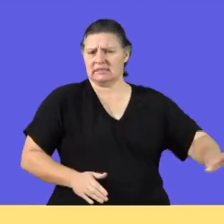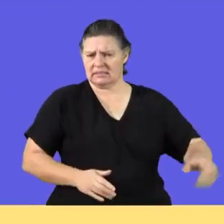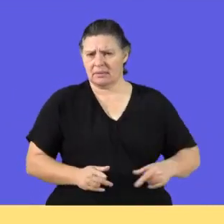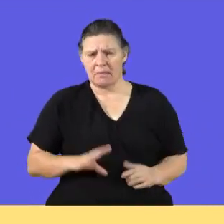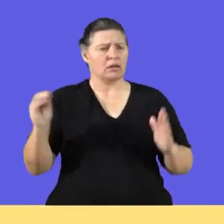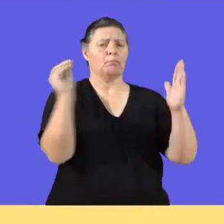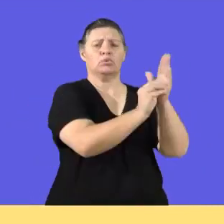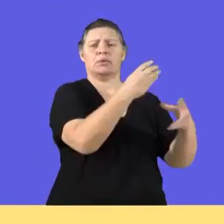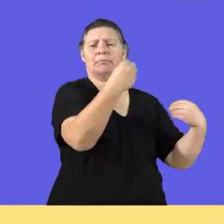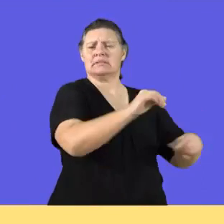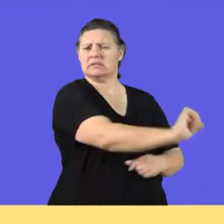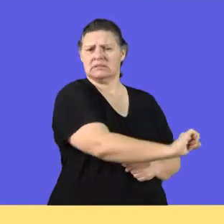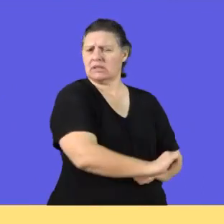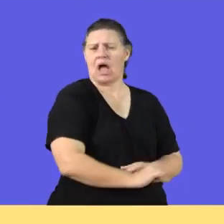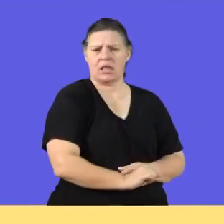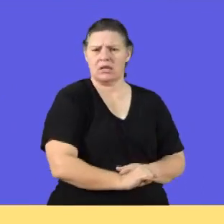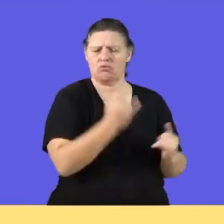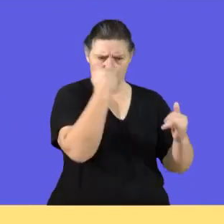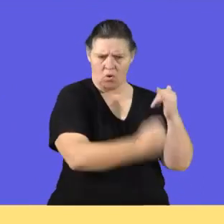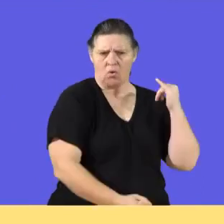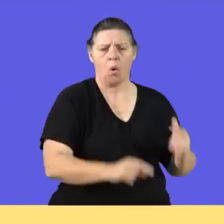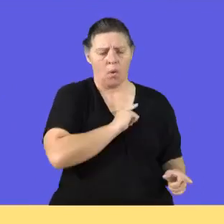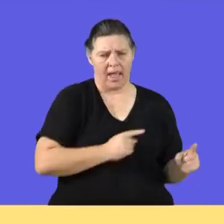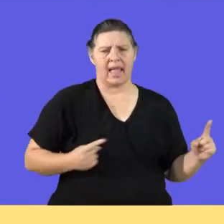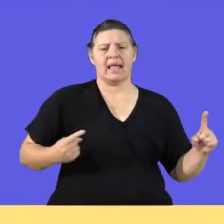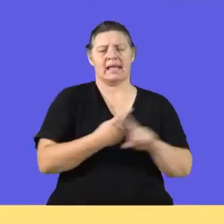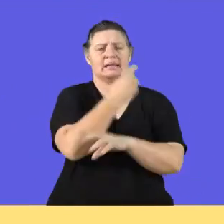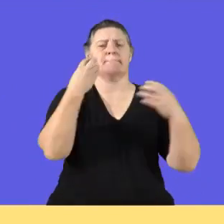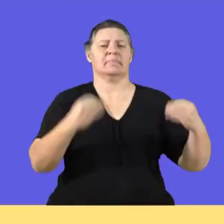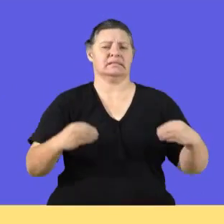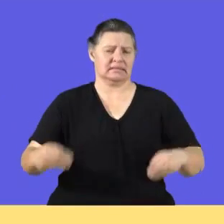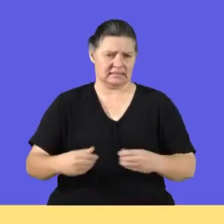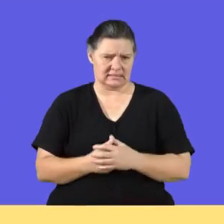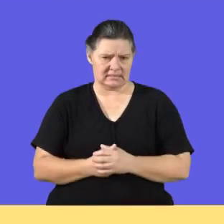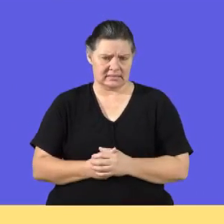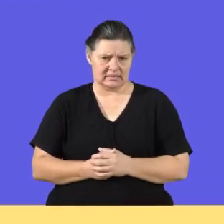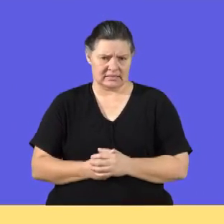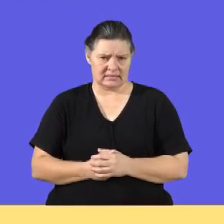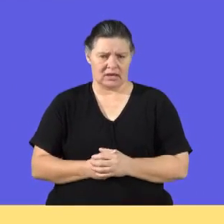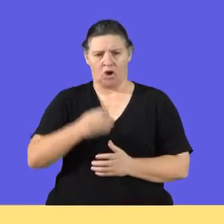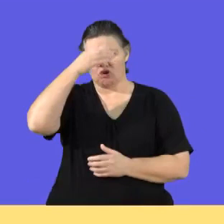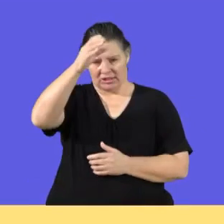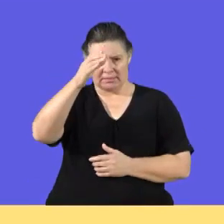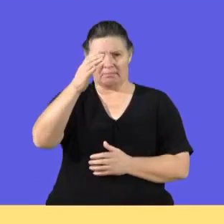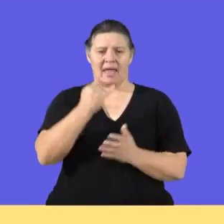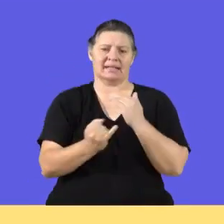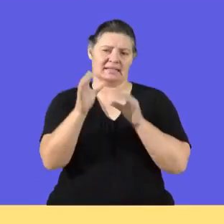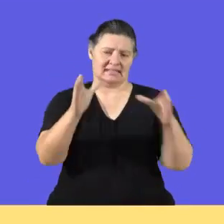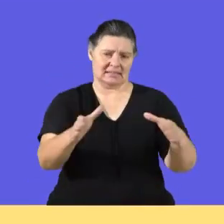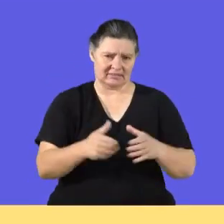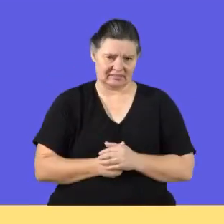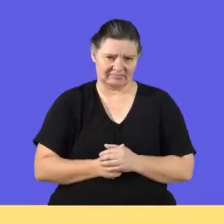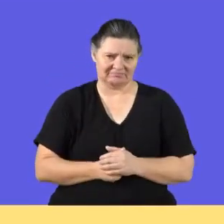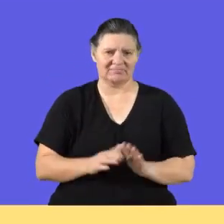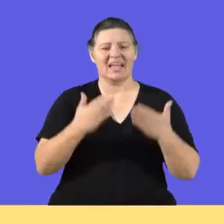this transaction in the books of the business is wrong, as it goes against the business entity